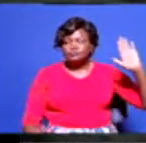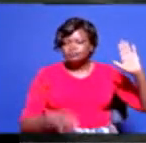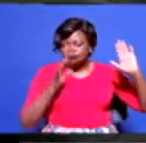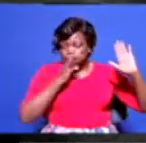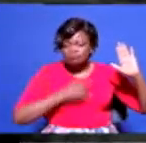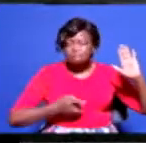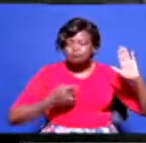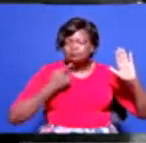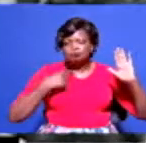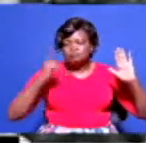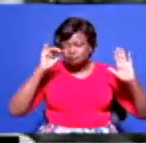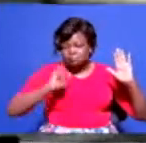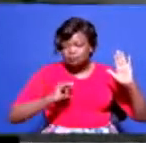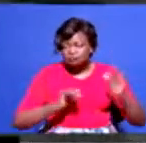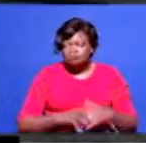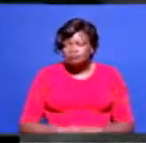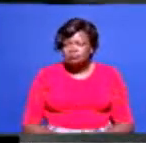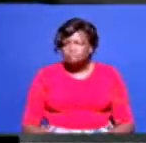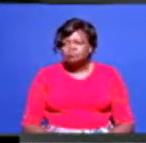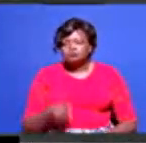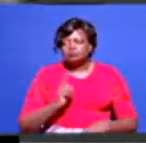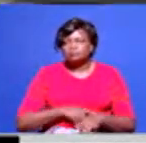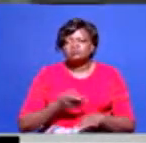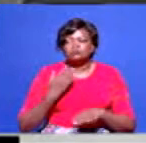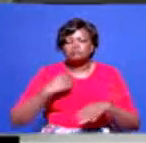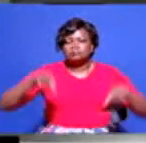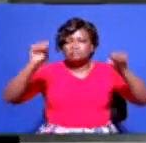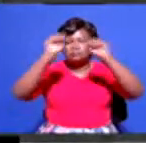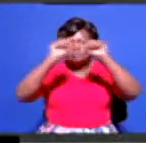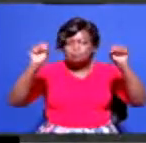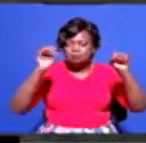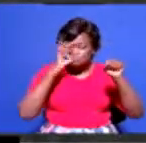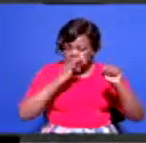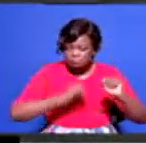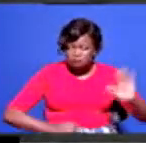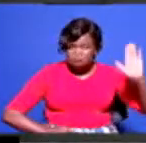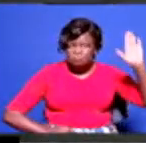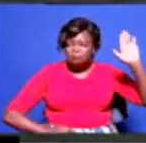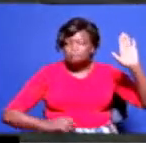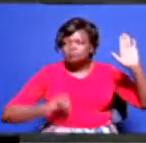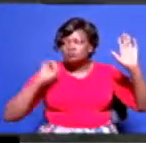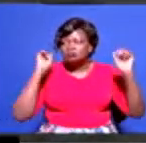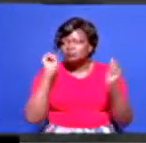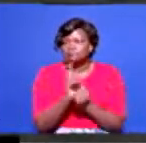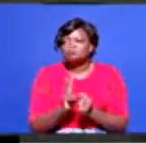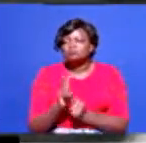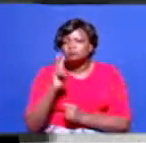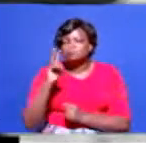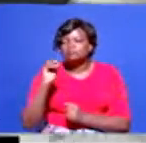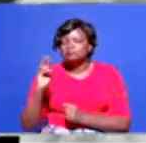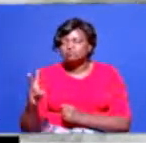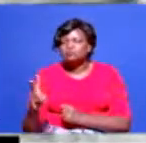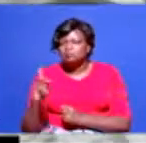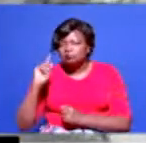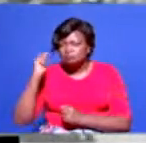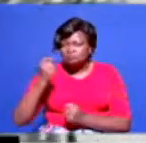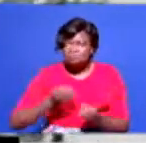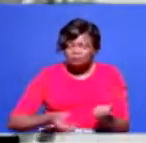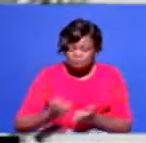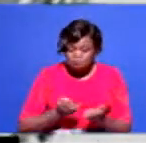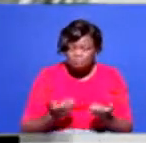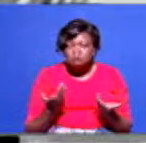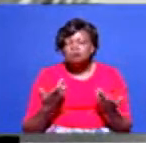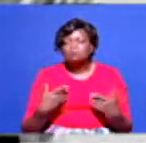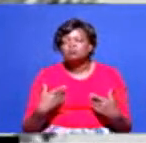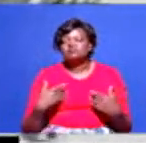kwamba. When former President Mwai Kibaki was sworn in December 2002, the Kenyan economy was facing